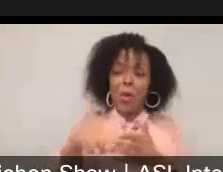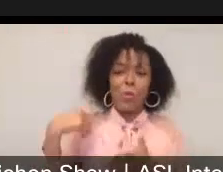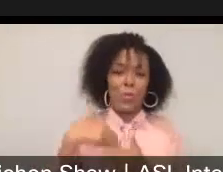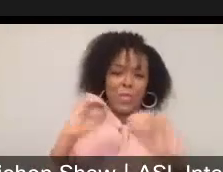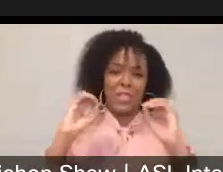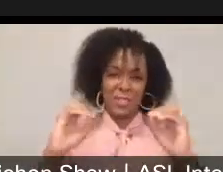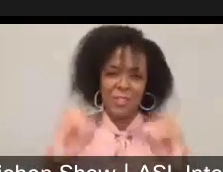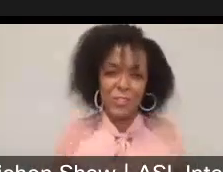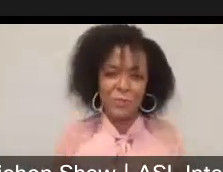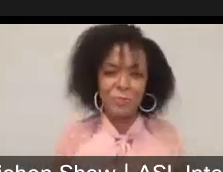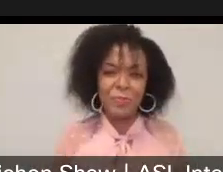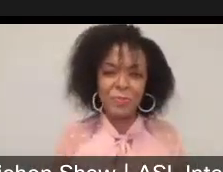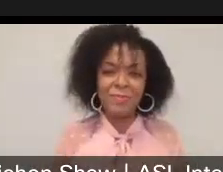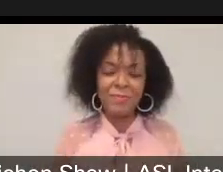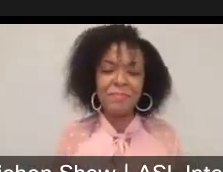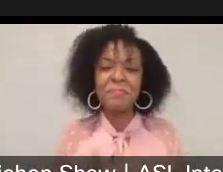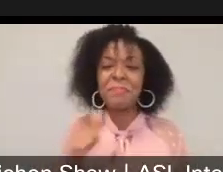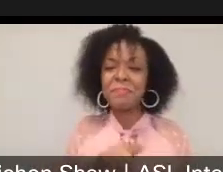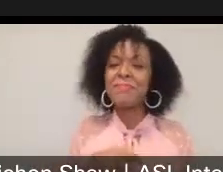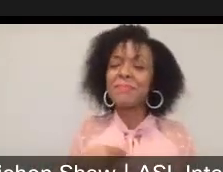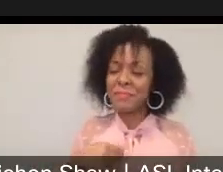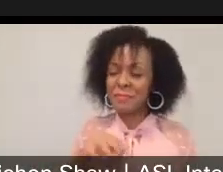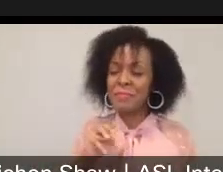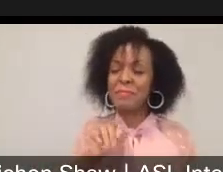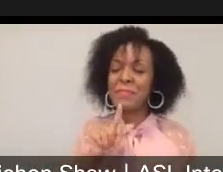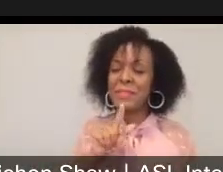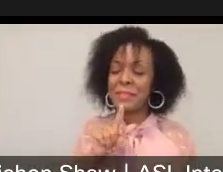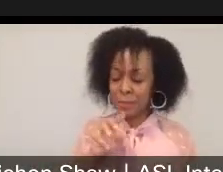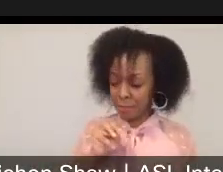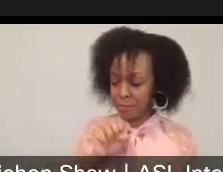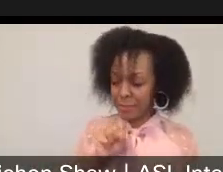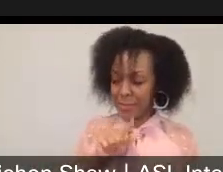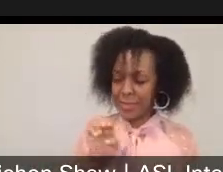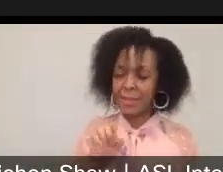I also agree. I'm so grateful that I had an opportunity to be a part of this as well.